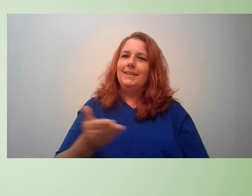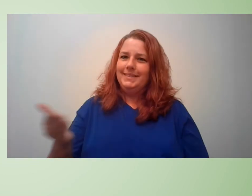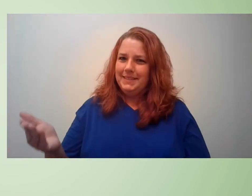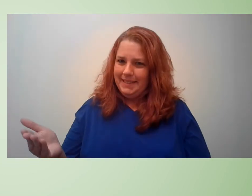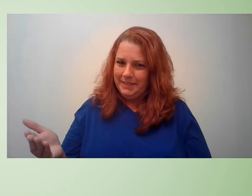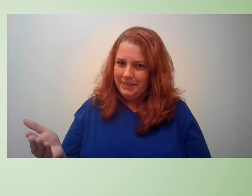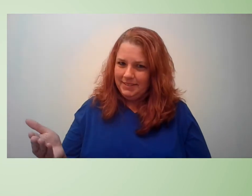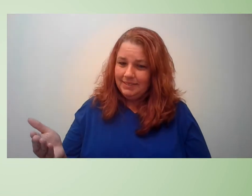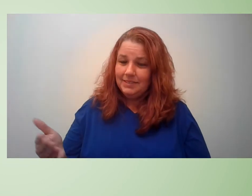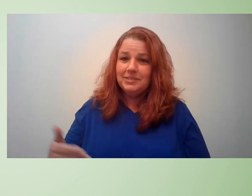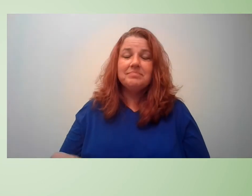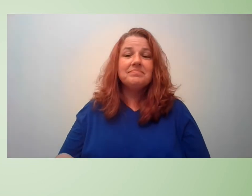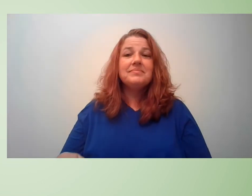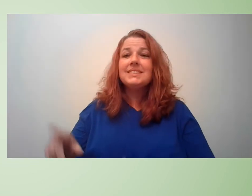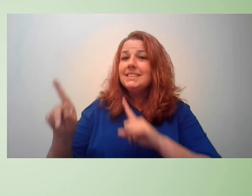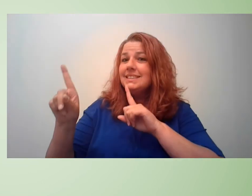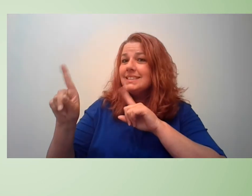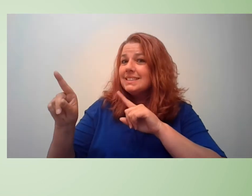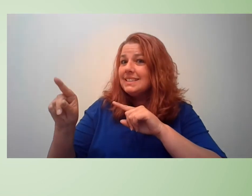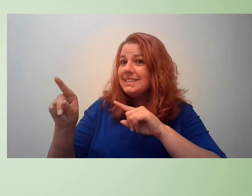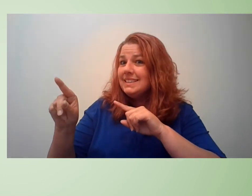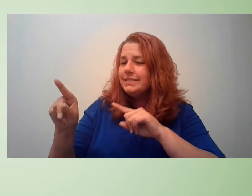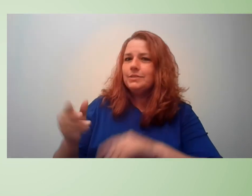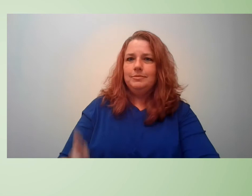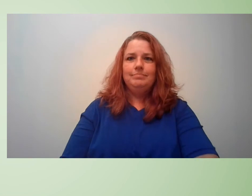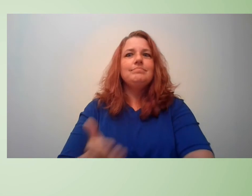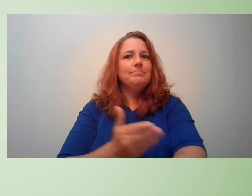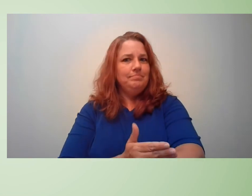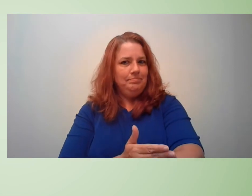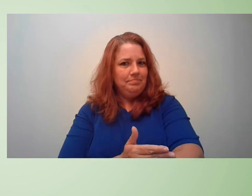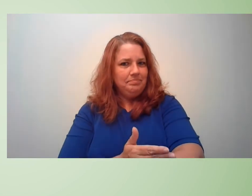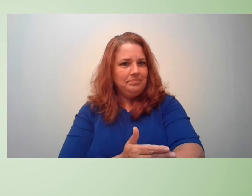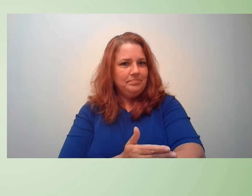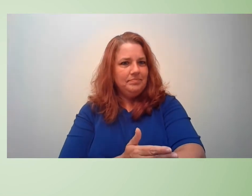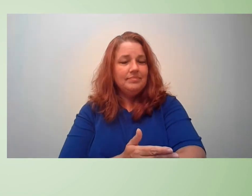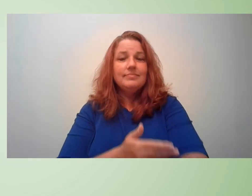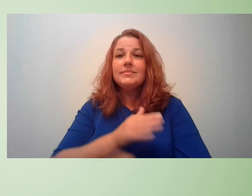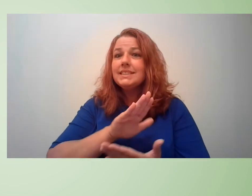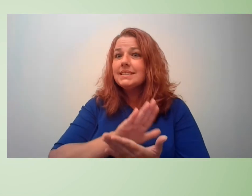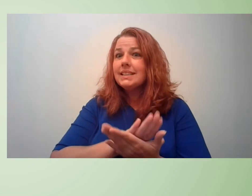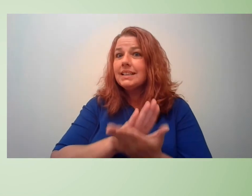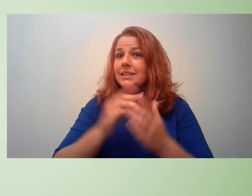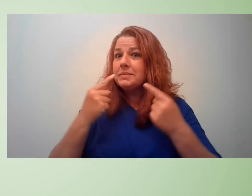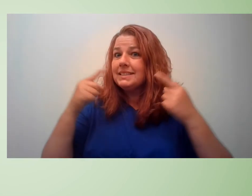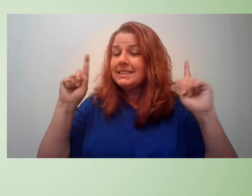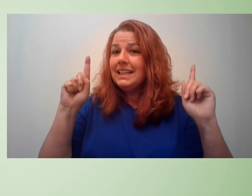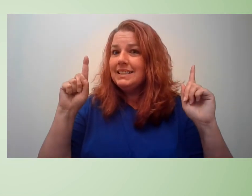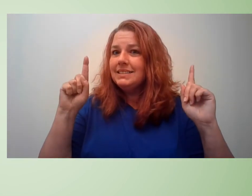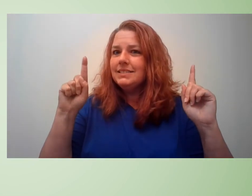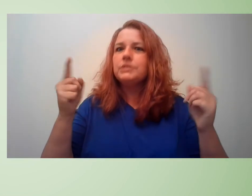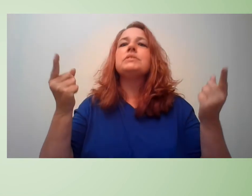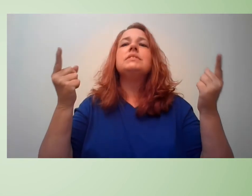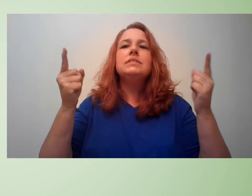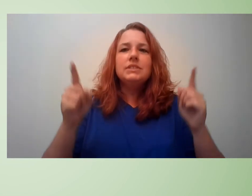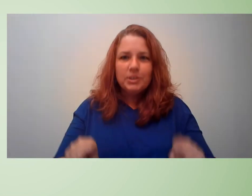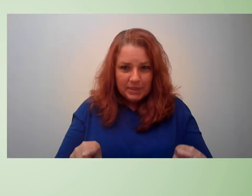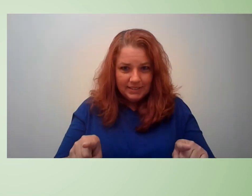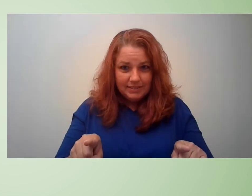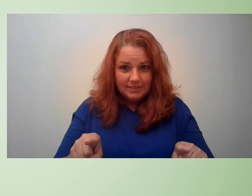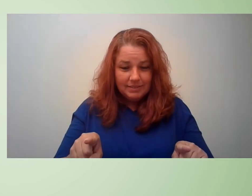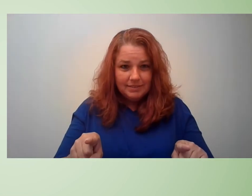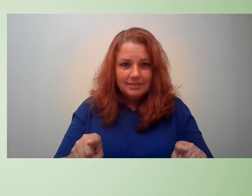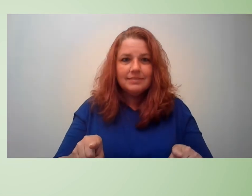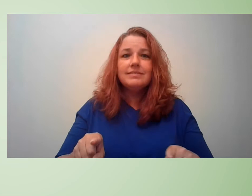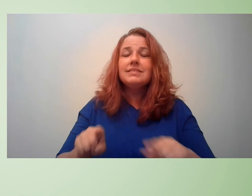change, learn new things, and have better social skills. You are key to your child's future success and